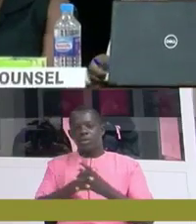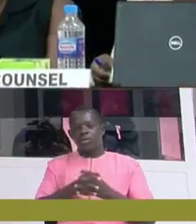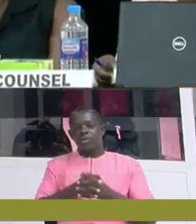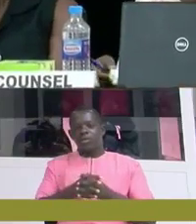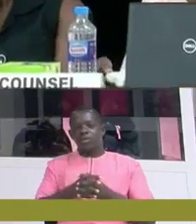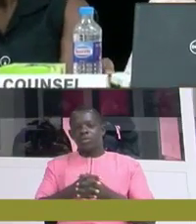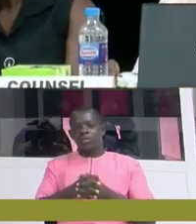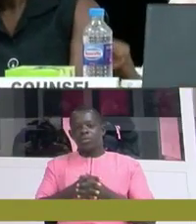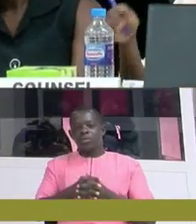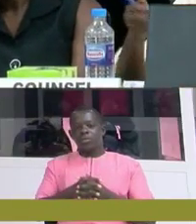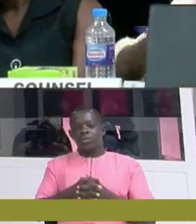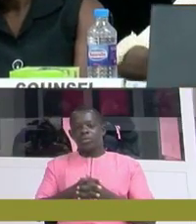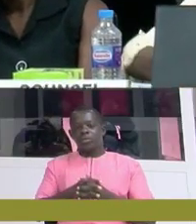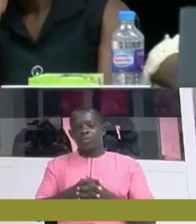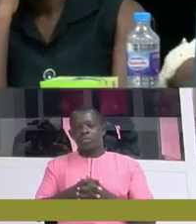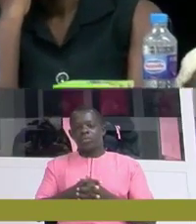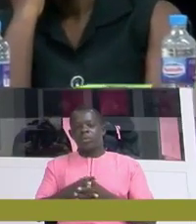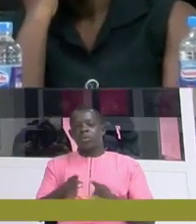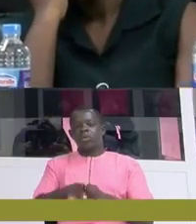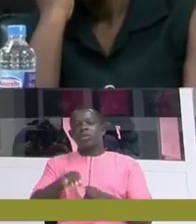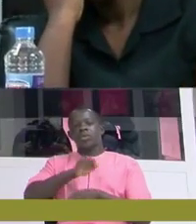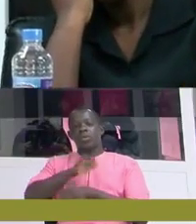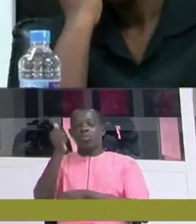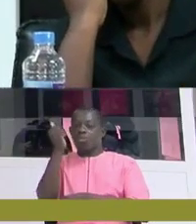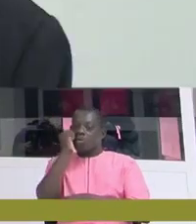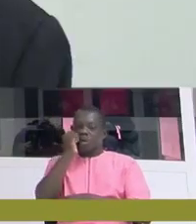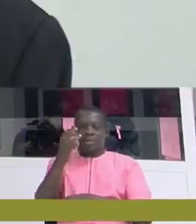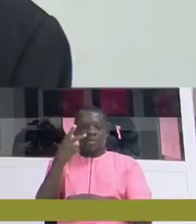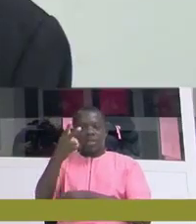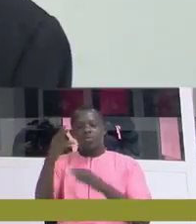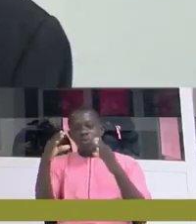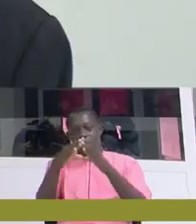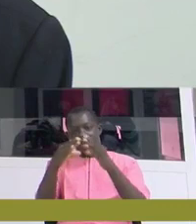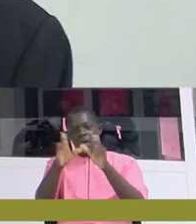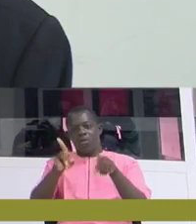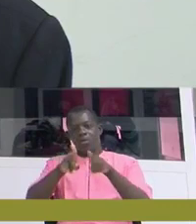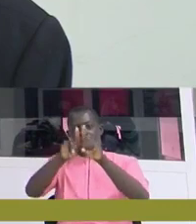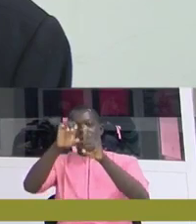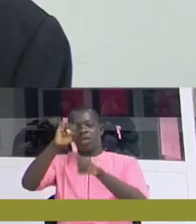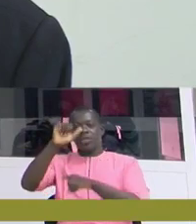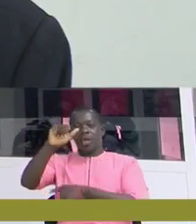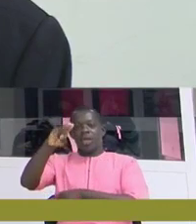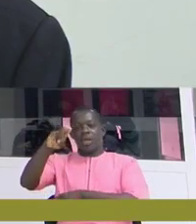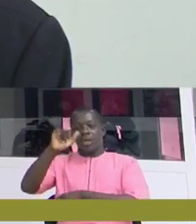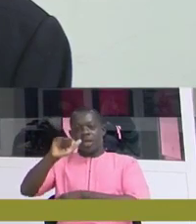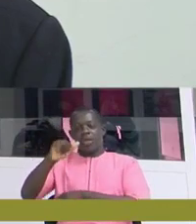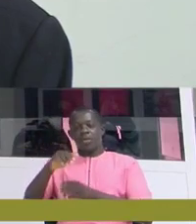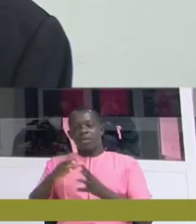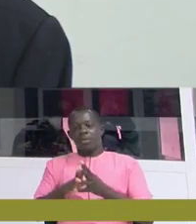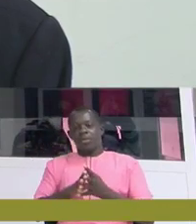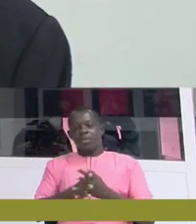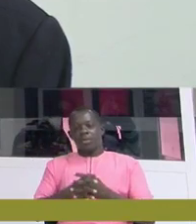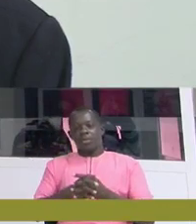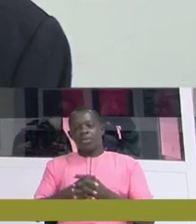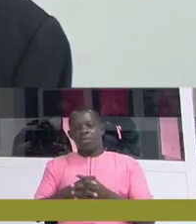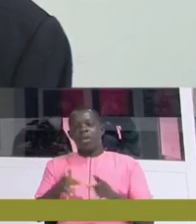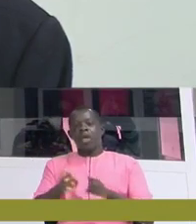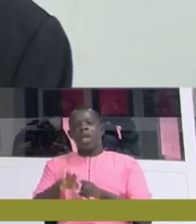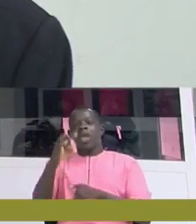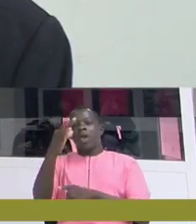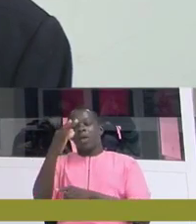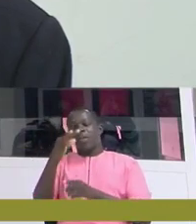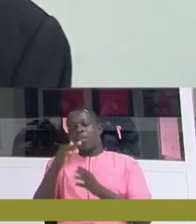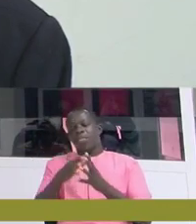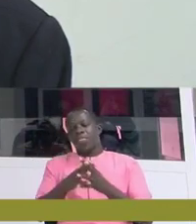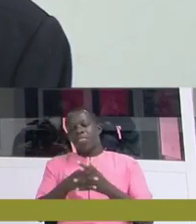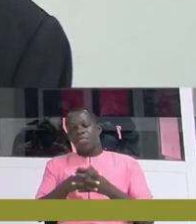nyoleje. I always see him Sana. Sana wana je. Whenever Sana comes there. Hani yomole meni mutana ninsi sunyal ni yomole meni samuna yebefa. Even